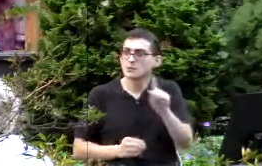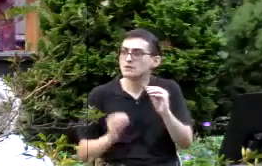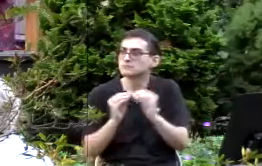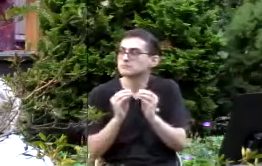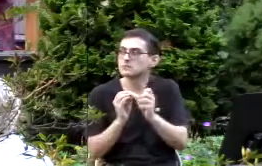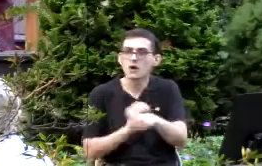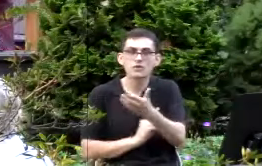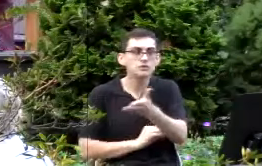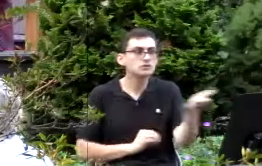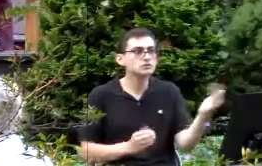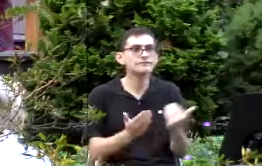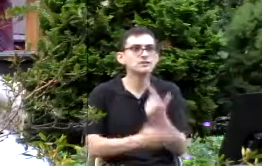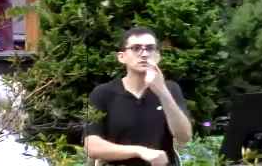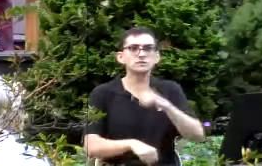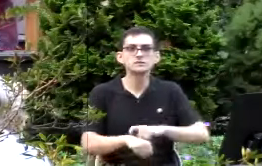us anew?